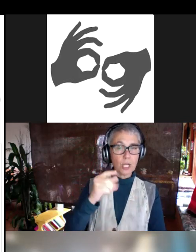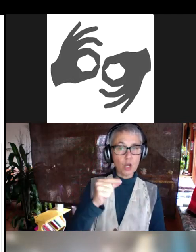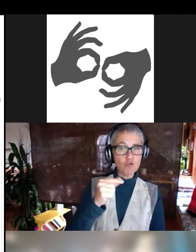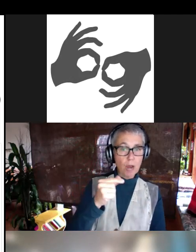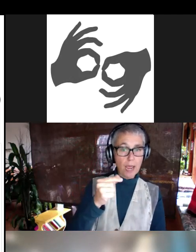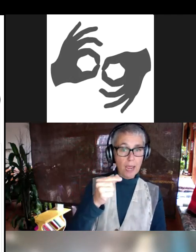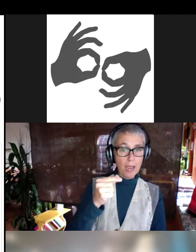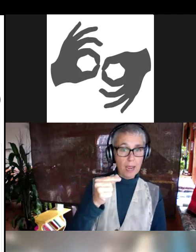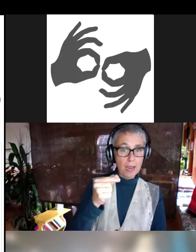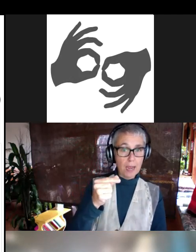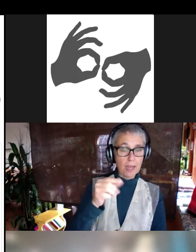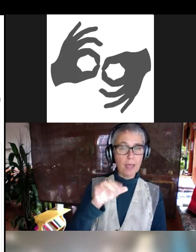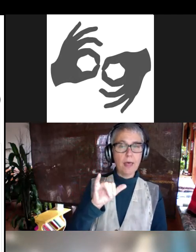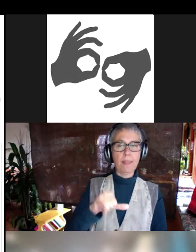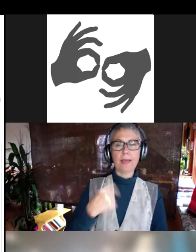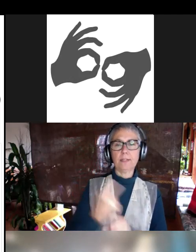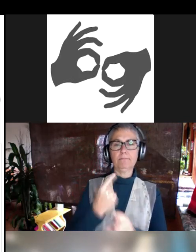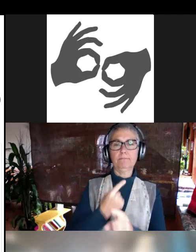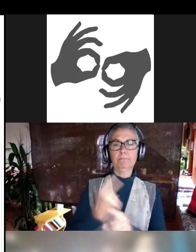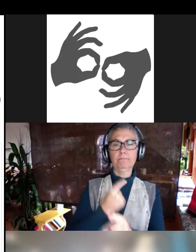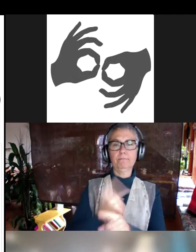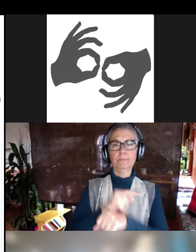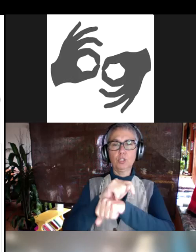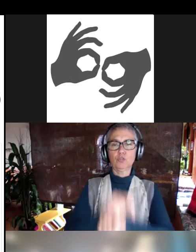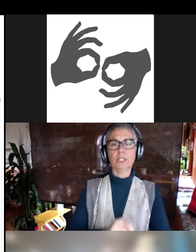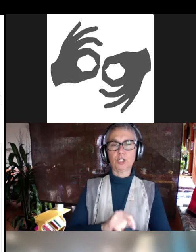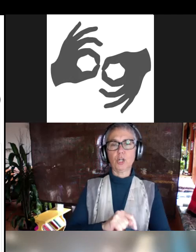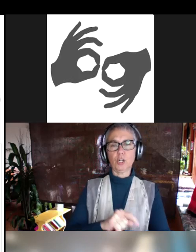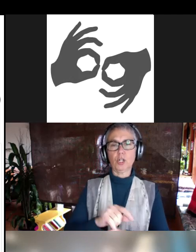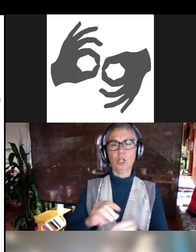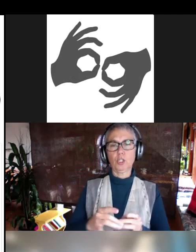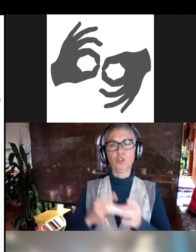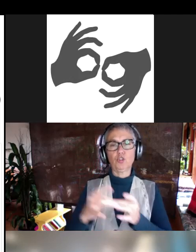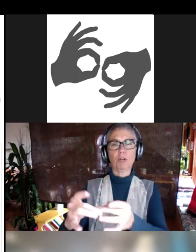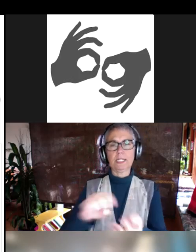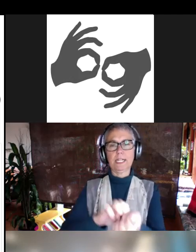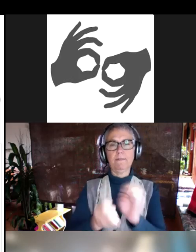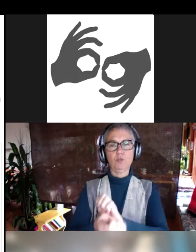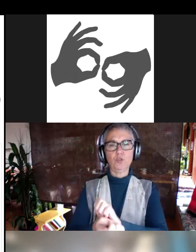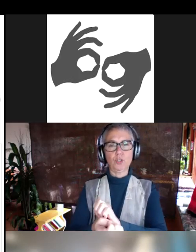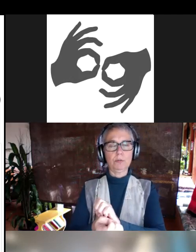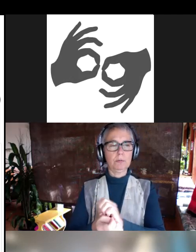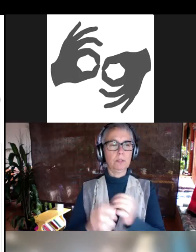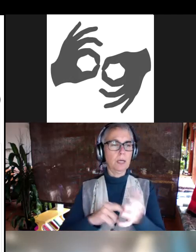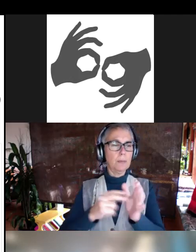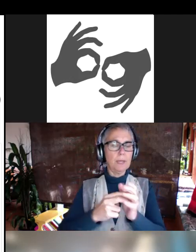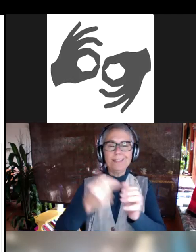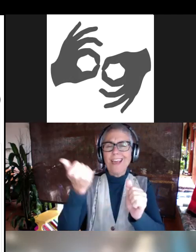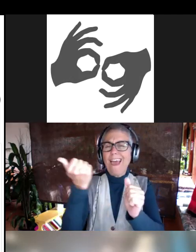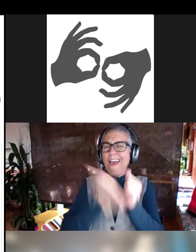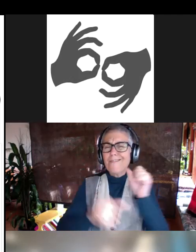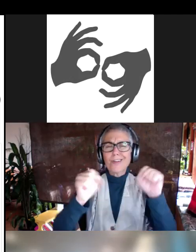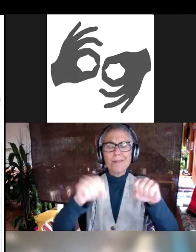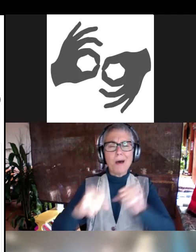here on its own, this is a traditional directed evolution simulation. So basically enumerating every possible path